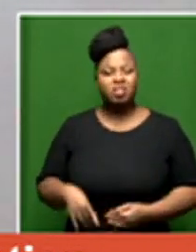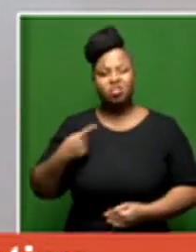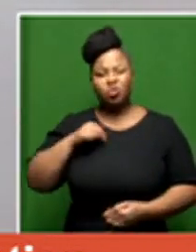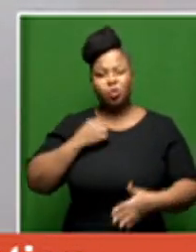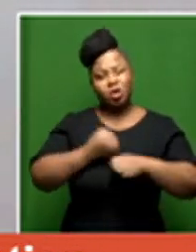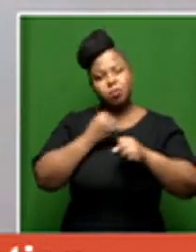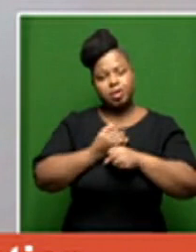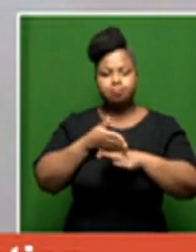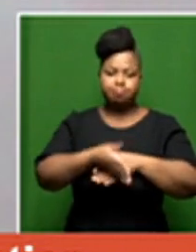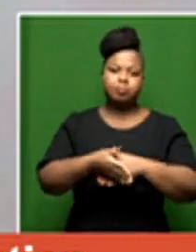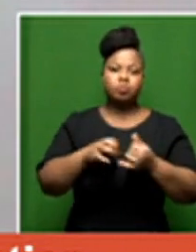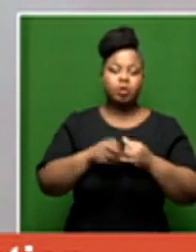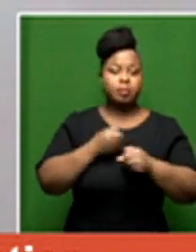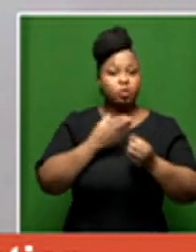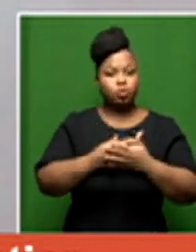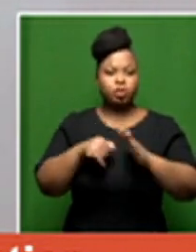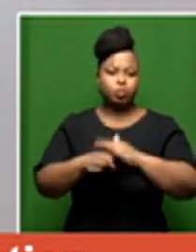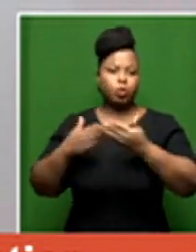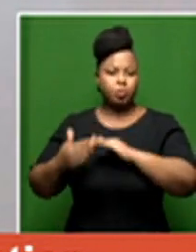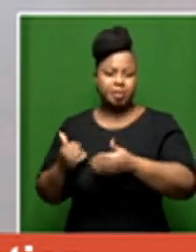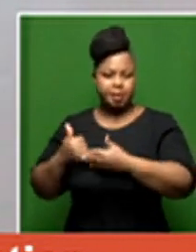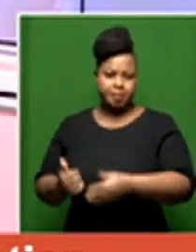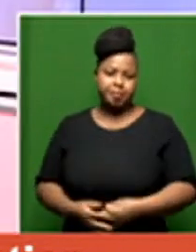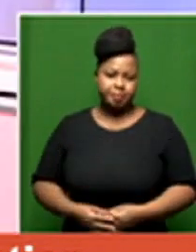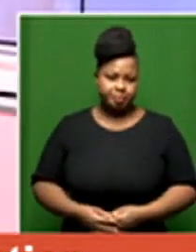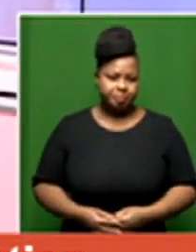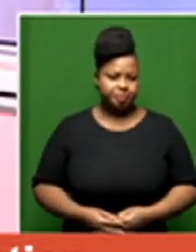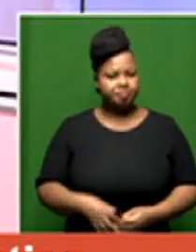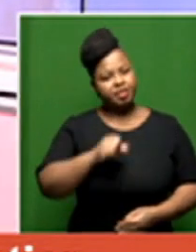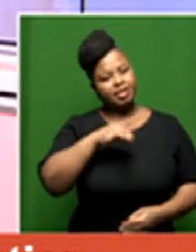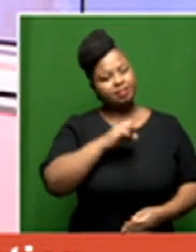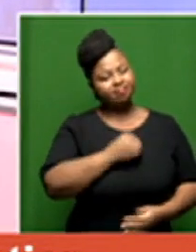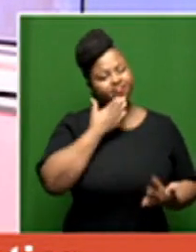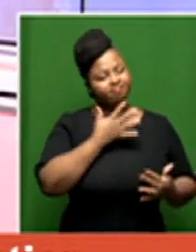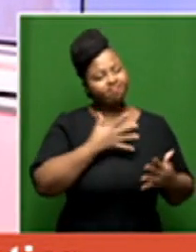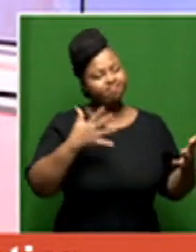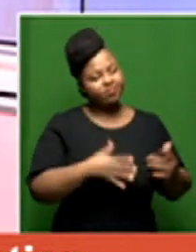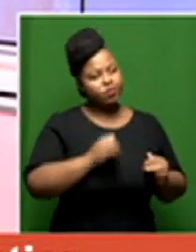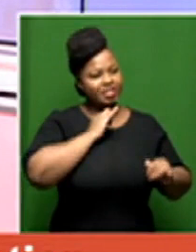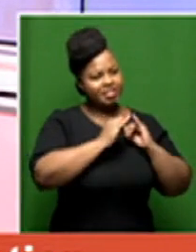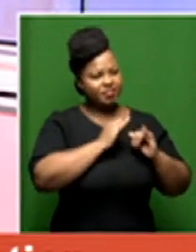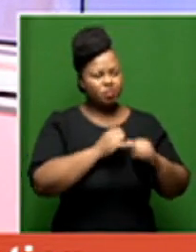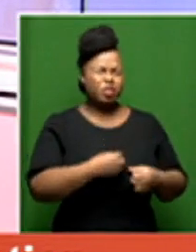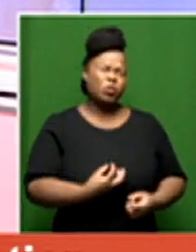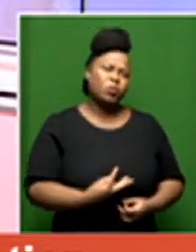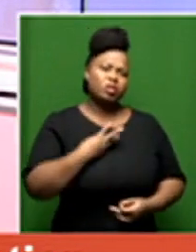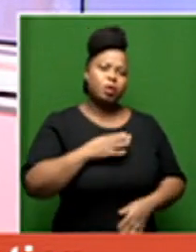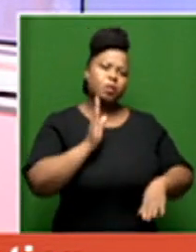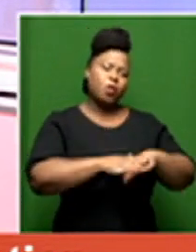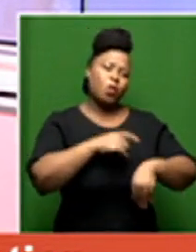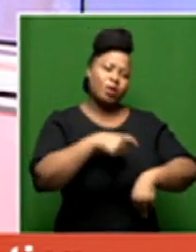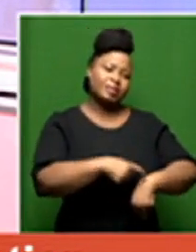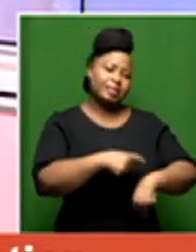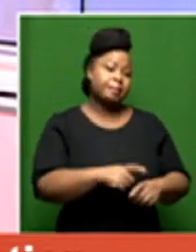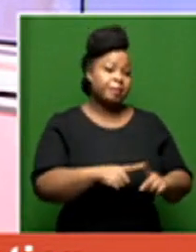working tirelessly to ensure that they are addressed. Agnes Musonda, thank you so much for the interview. I wish we had more